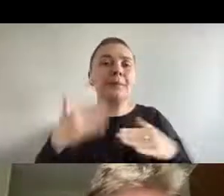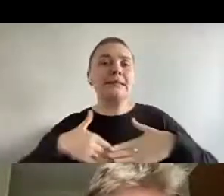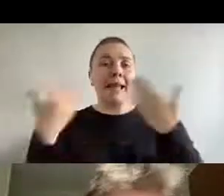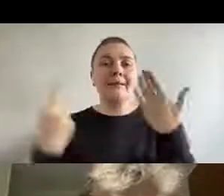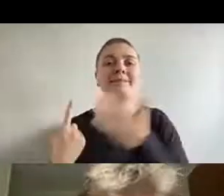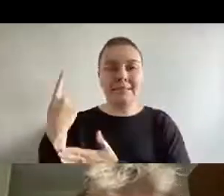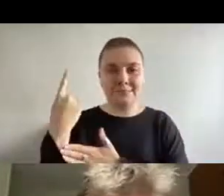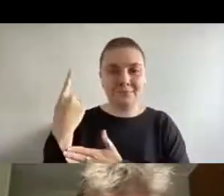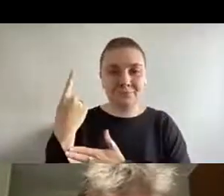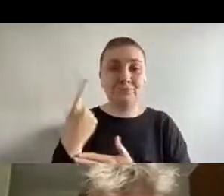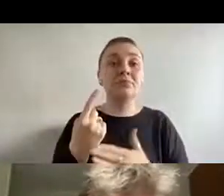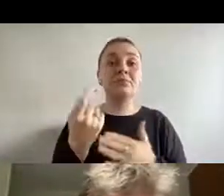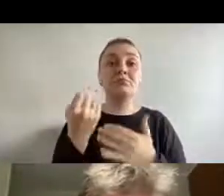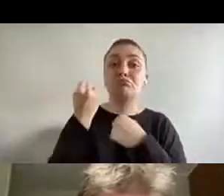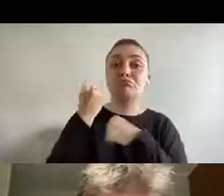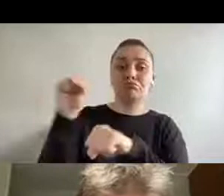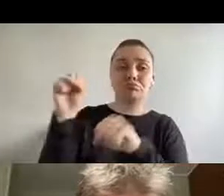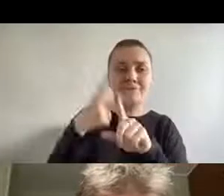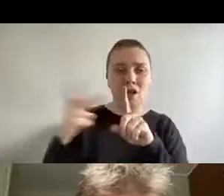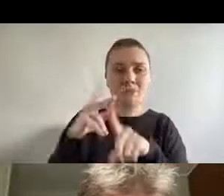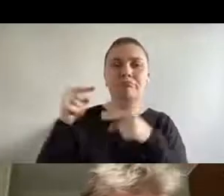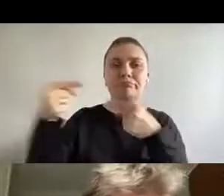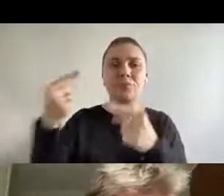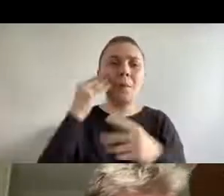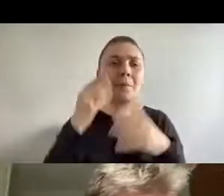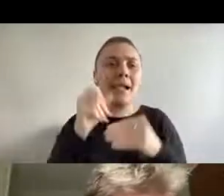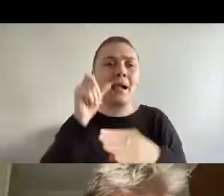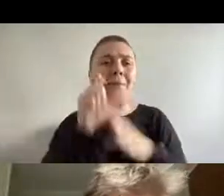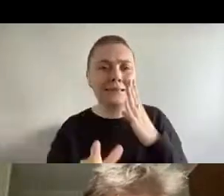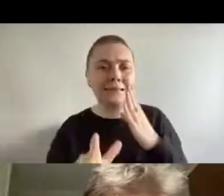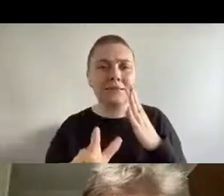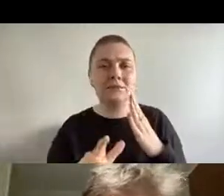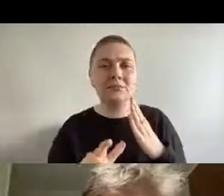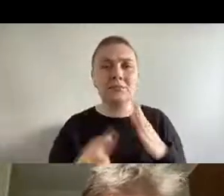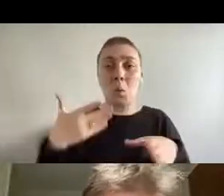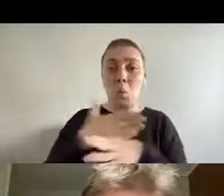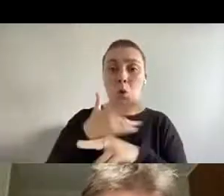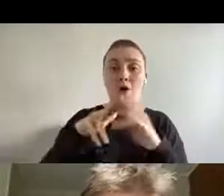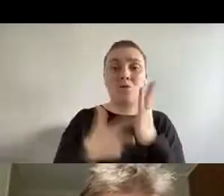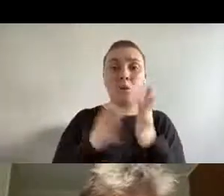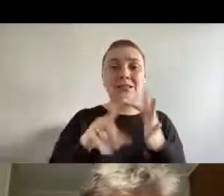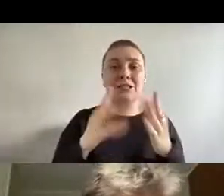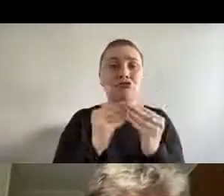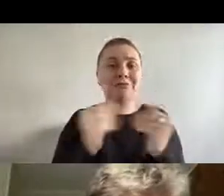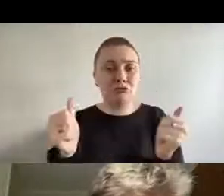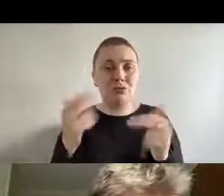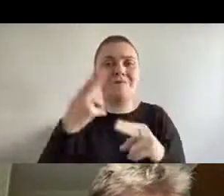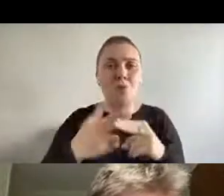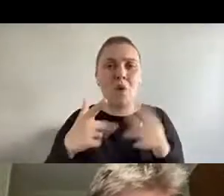event, Prevention of Violence Against Women with Disabilities, Workforce Resource for Action.